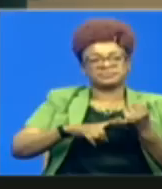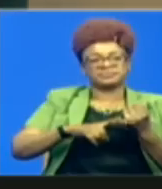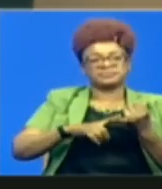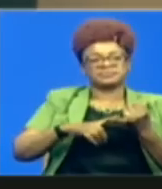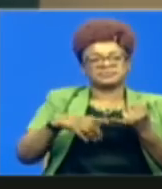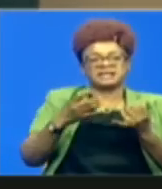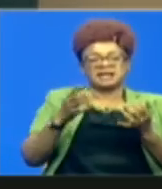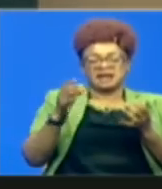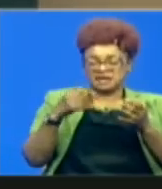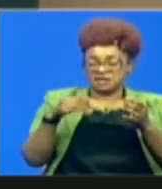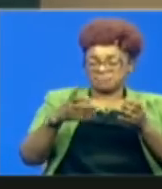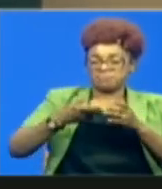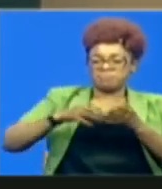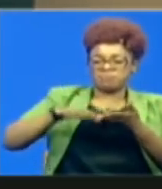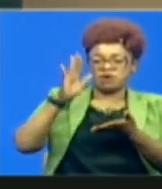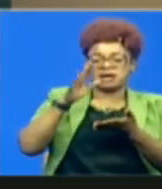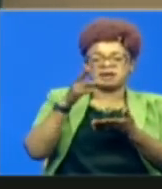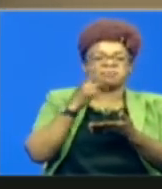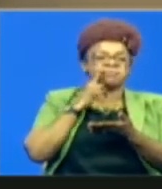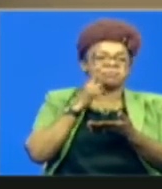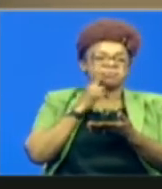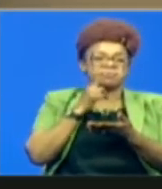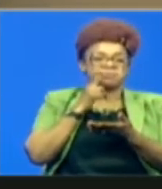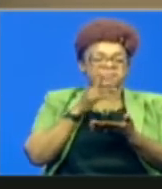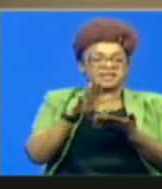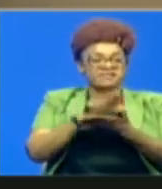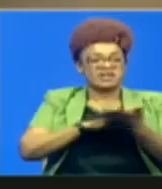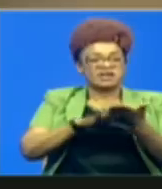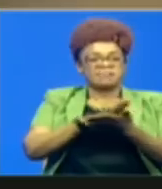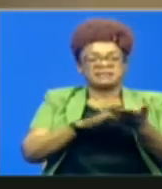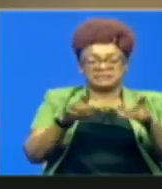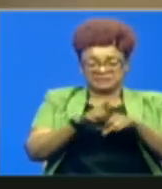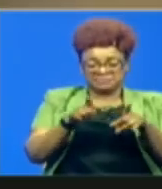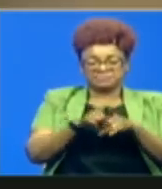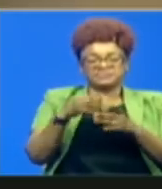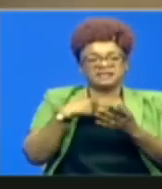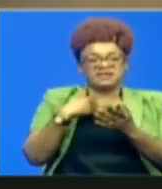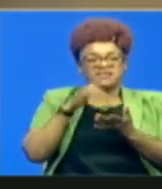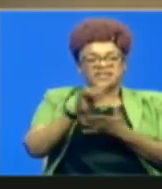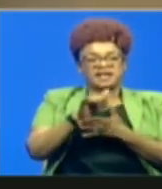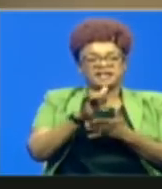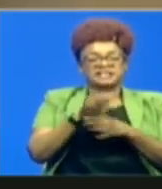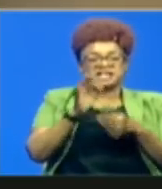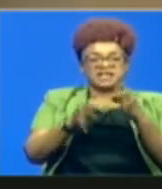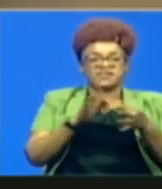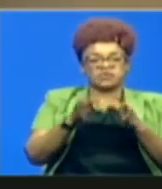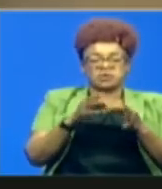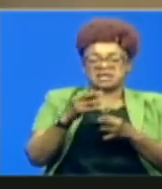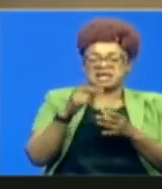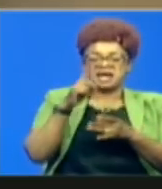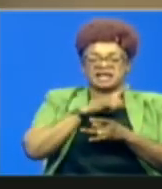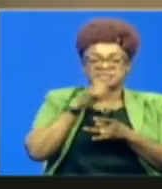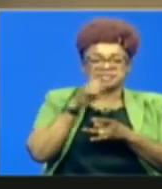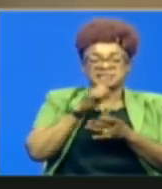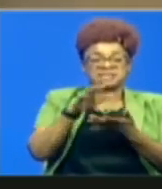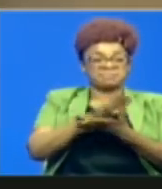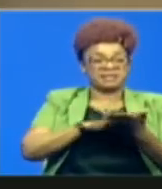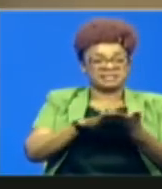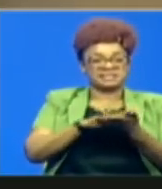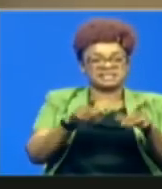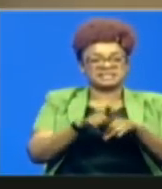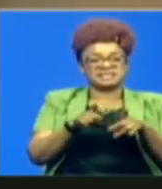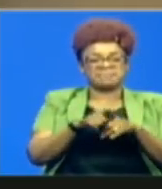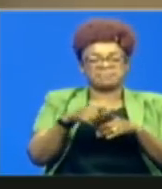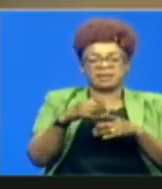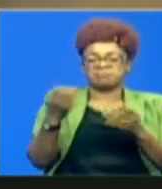also excess smoking. The environment also plays a part. For example, if you're in a hazardous workplace, and also environmental